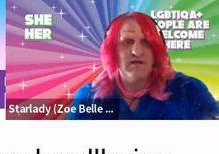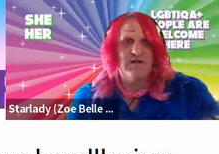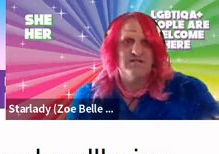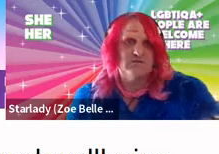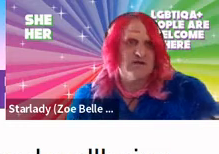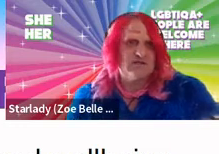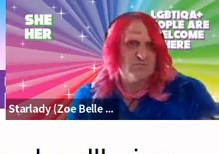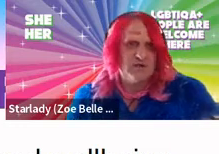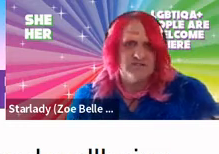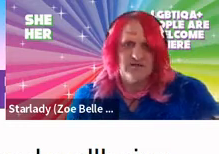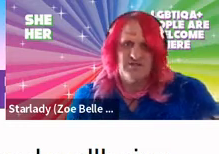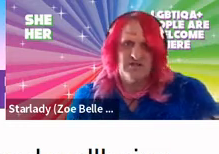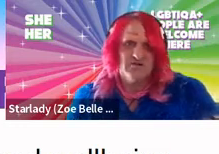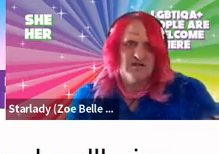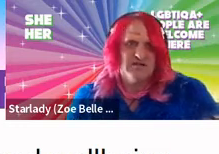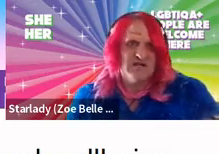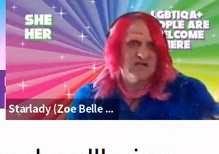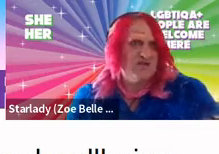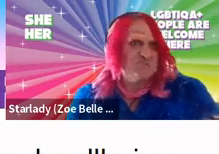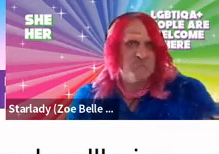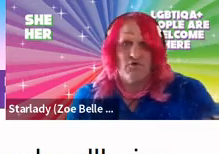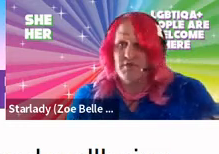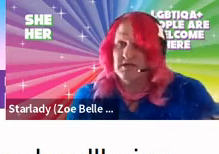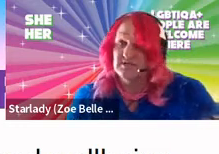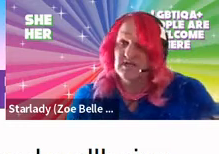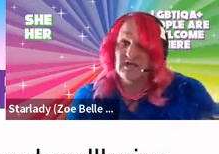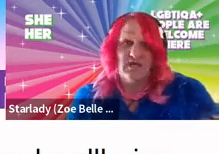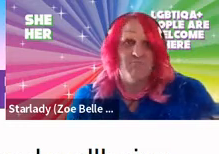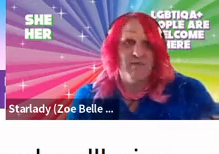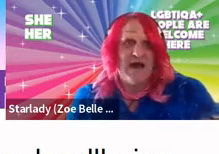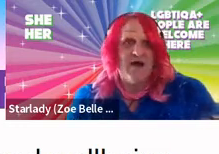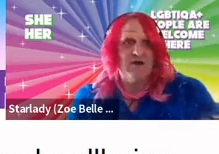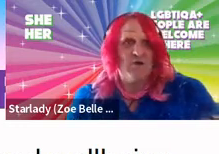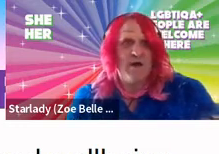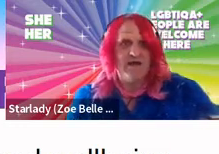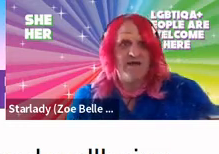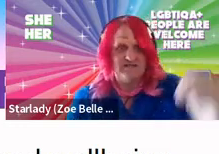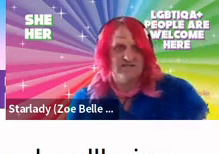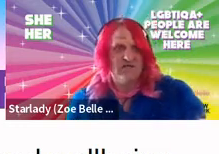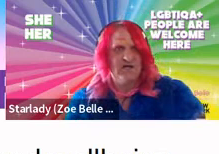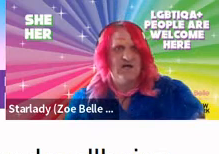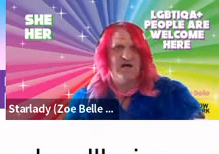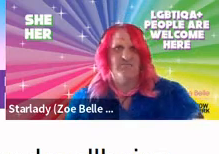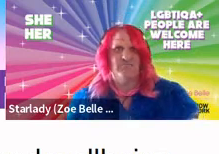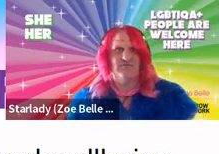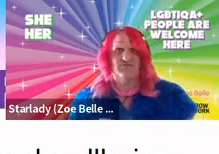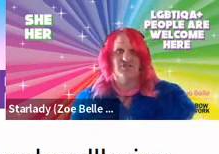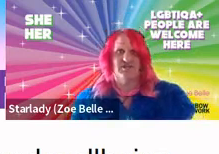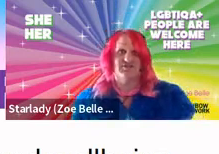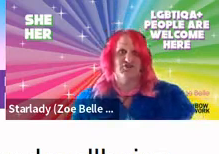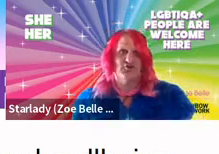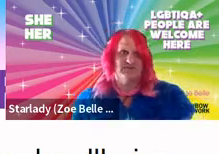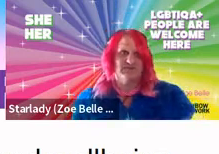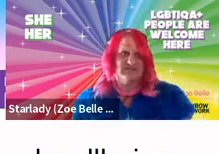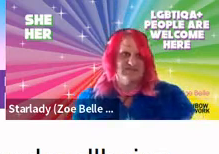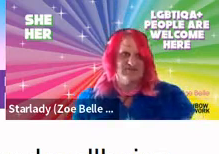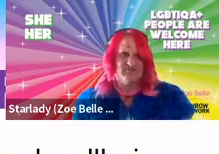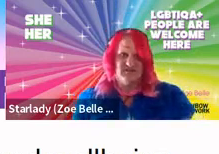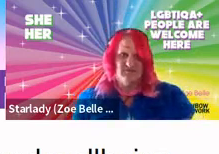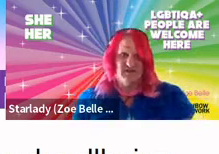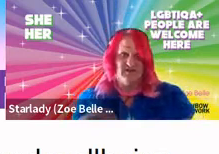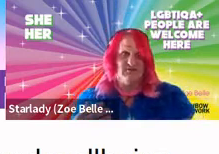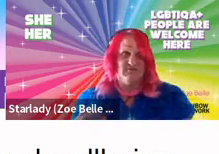our ability to express our gender identity in authentic and empowering ways. Rigid gender norms